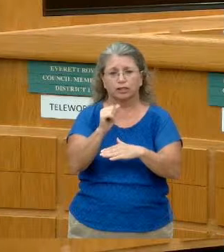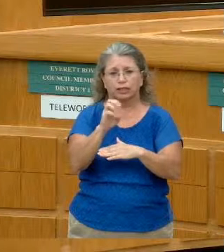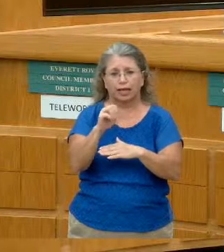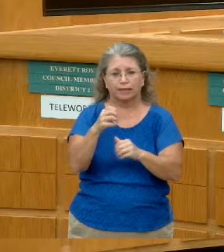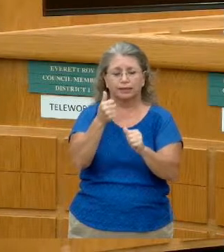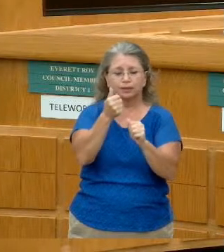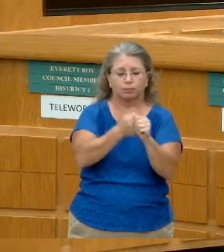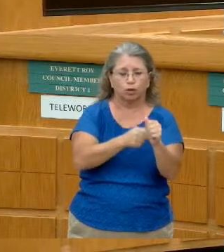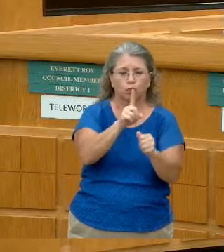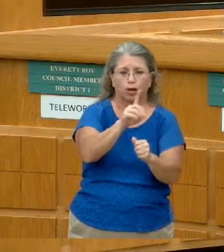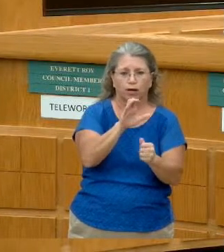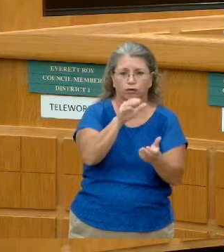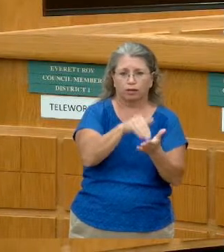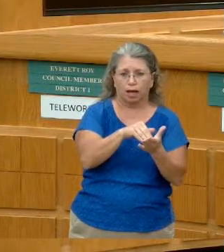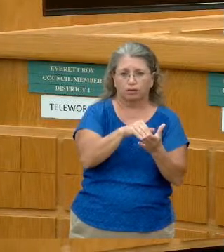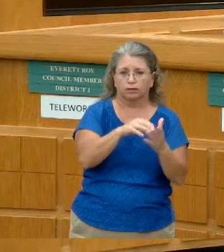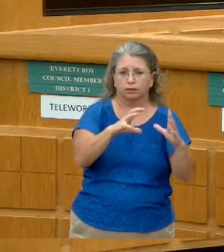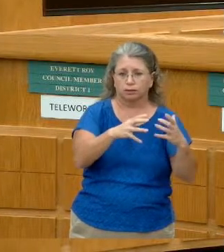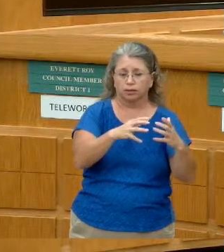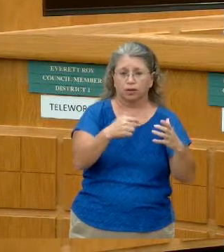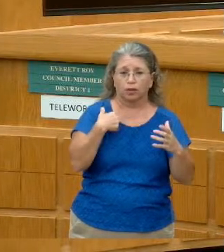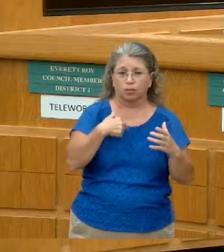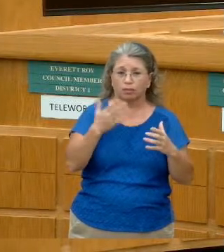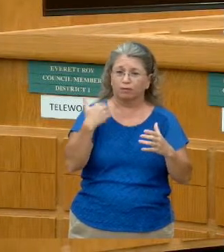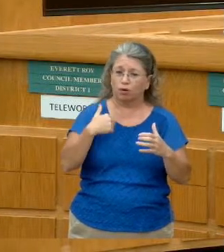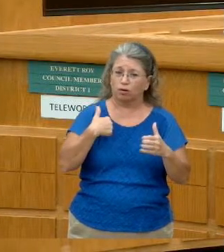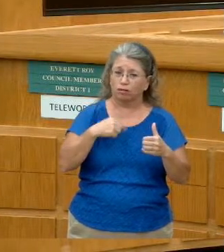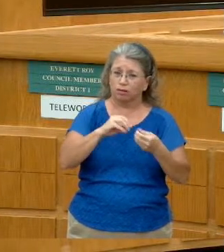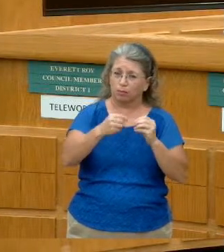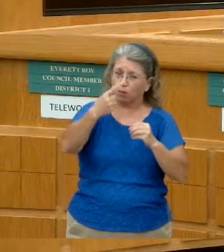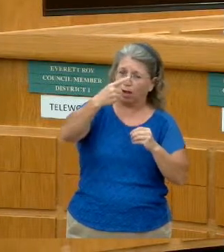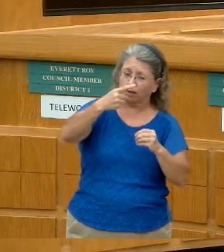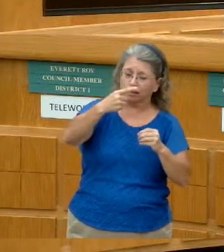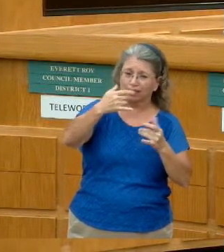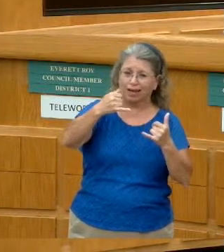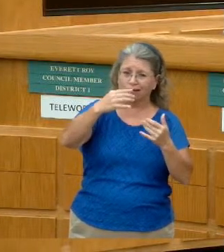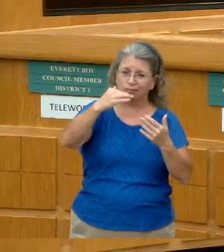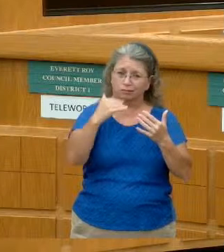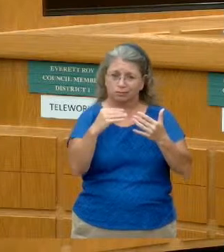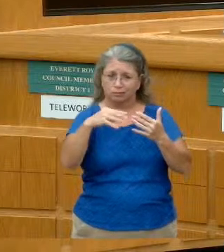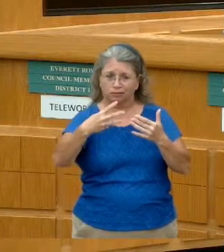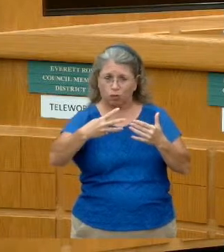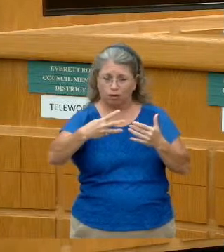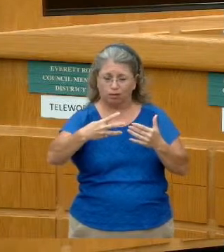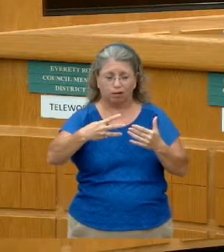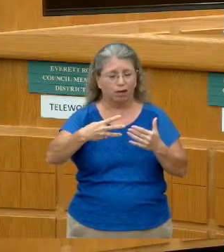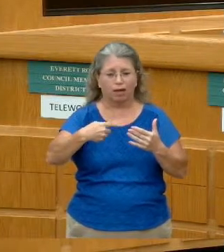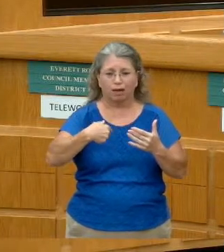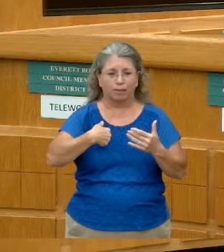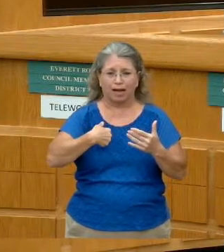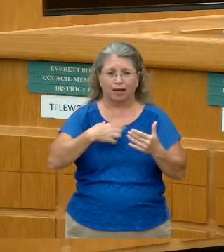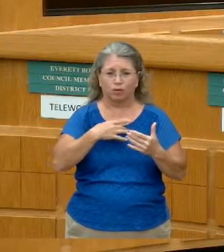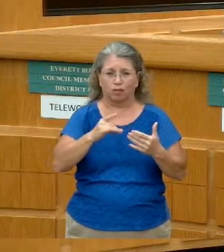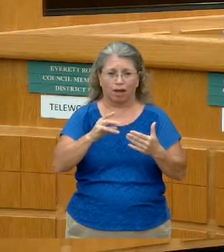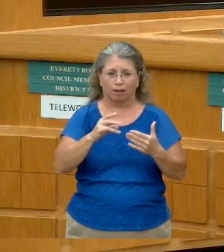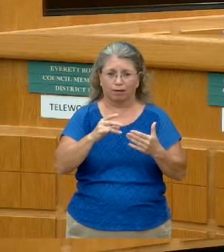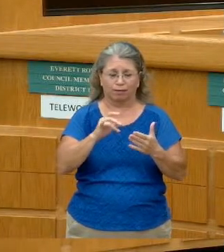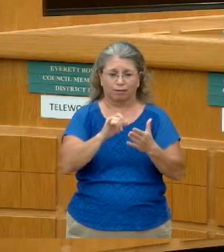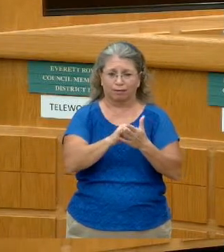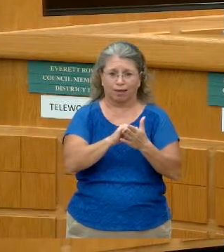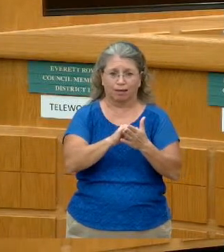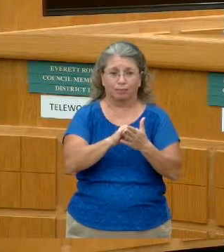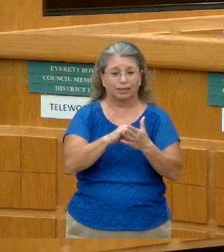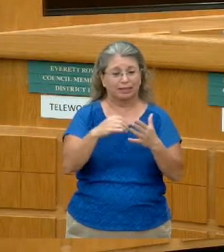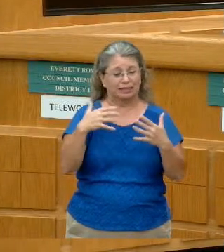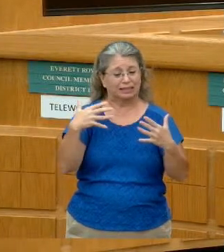growth. We were number 1, and now we're number 4. Not a distinction I hold in high regard. Scary to me is